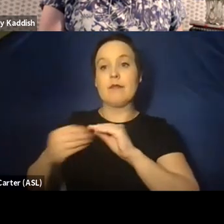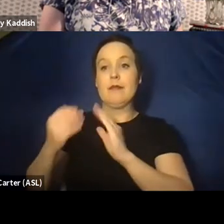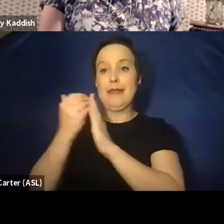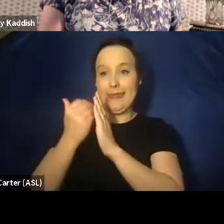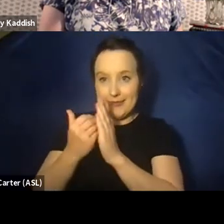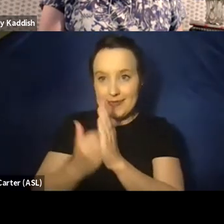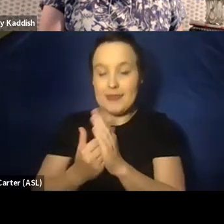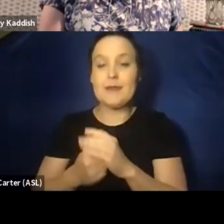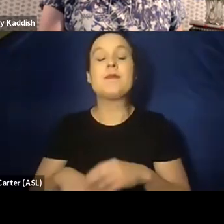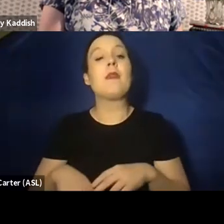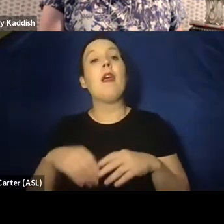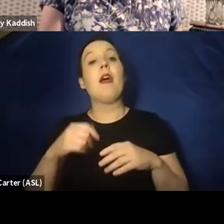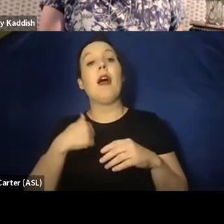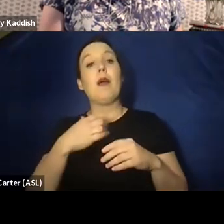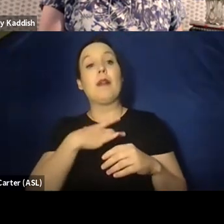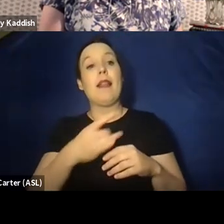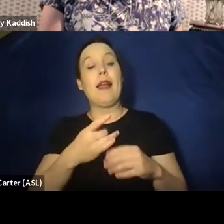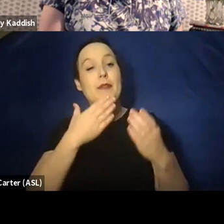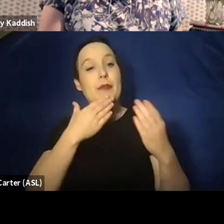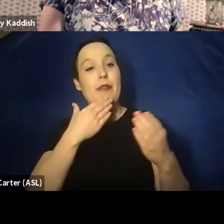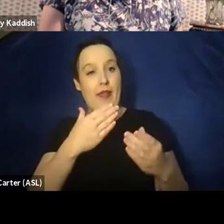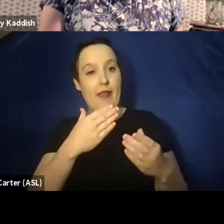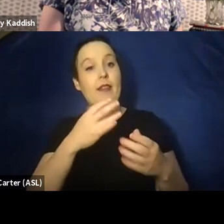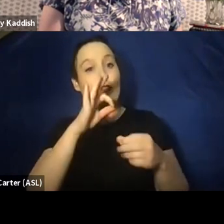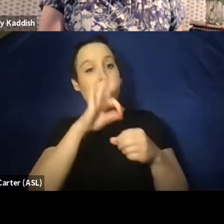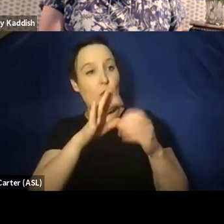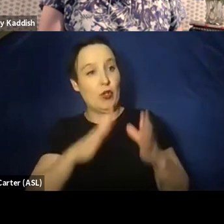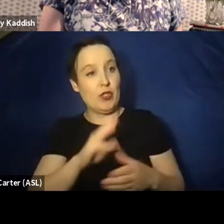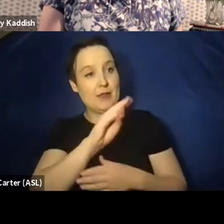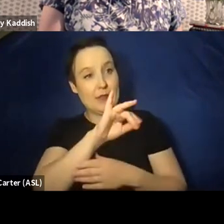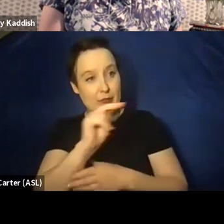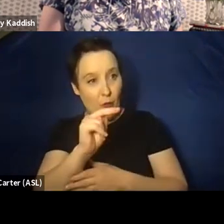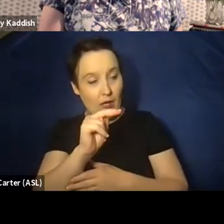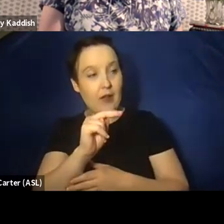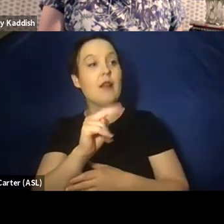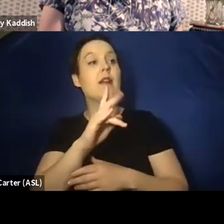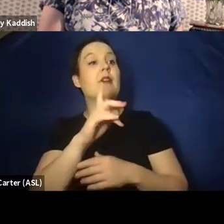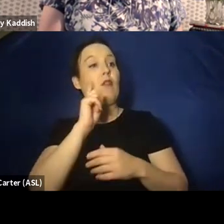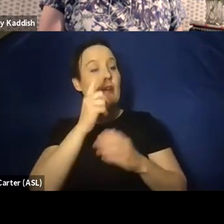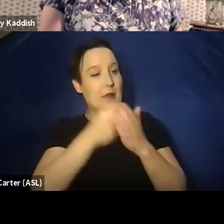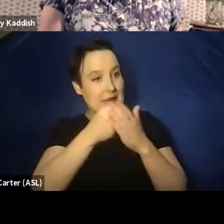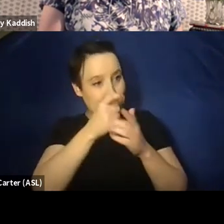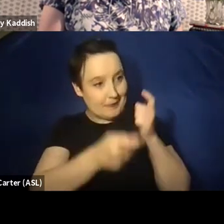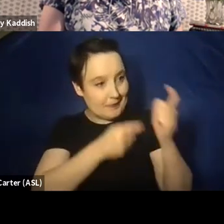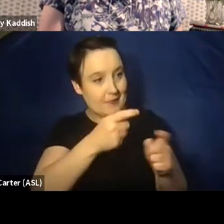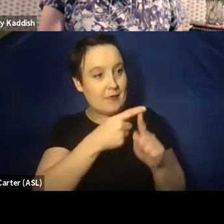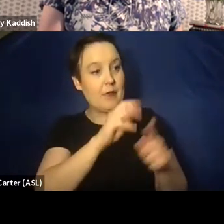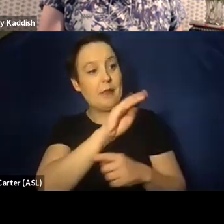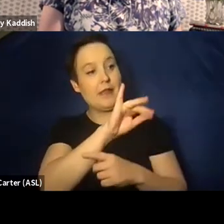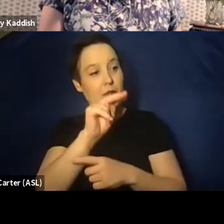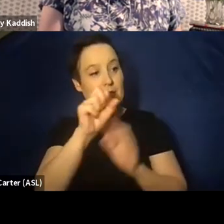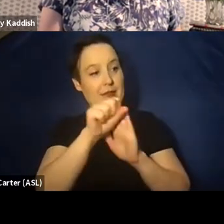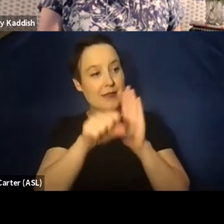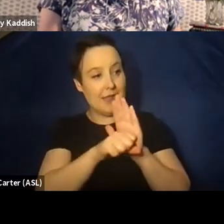of Minnesota for supporting the operational budget of our museum through funds from the Minnesota State's Art Board. Thank you to Wells